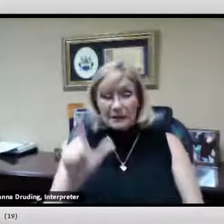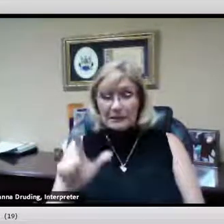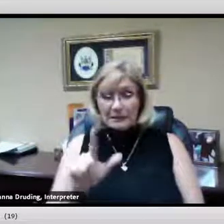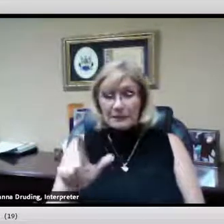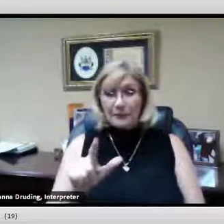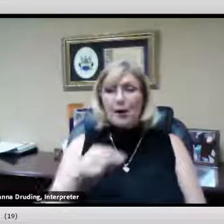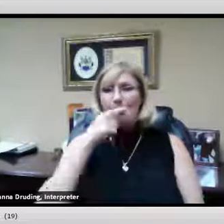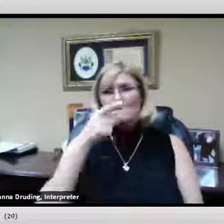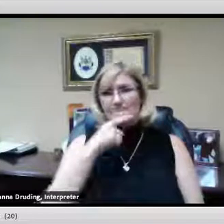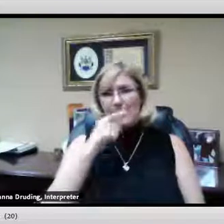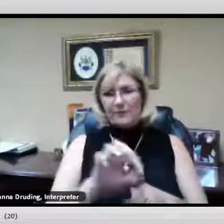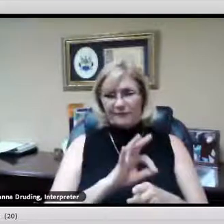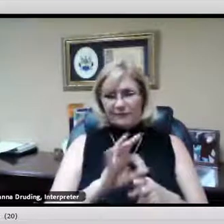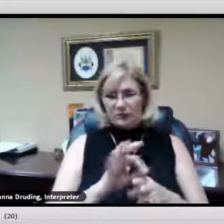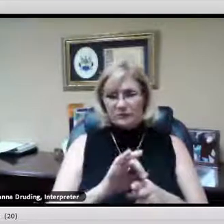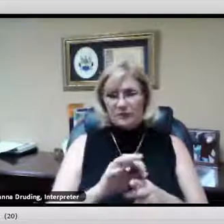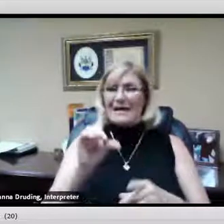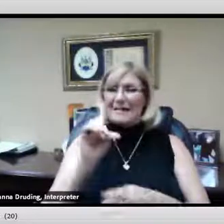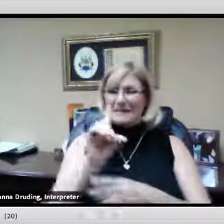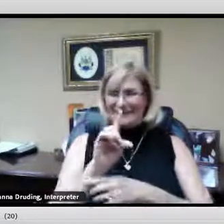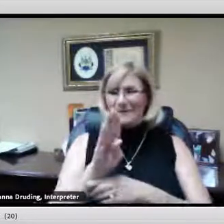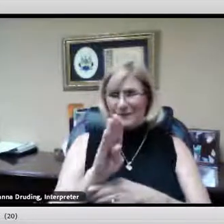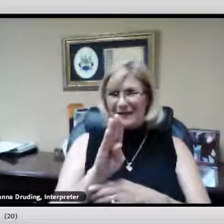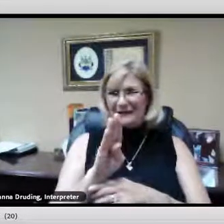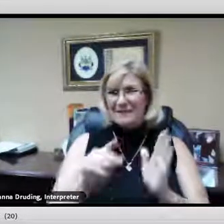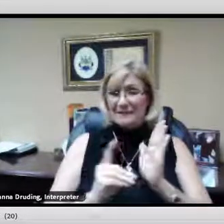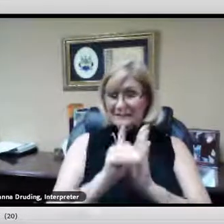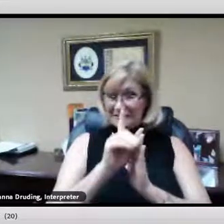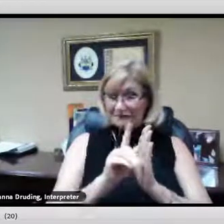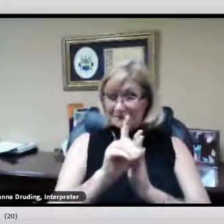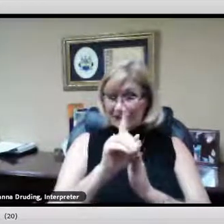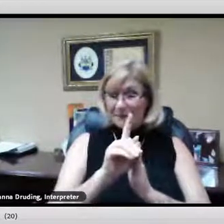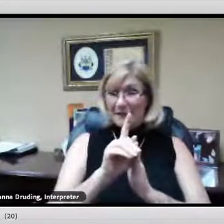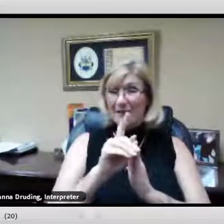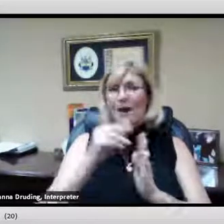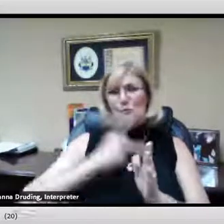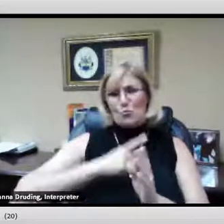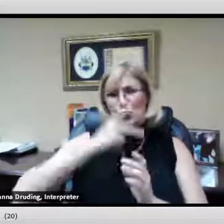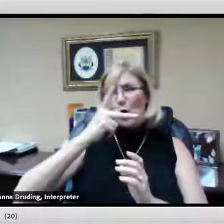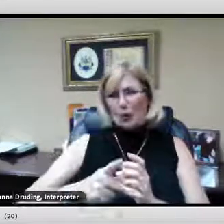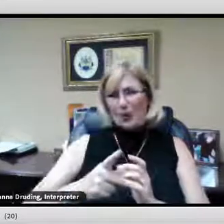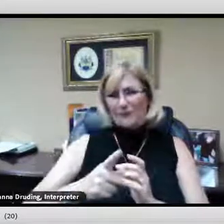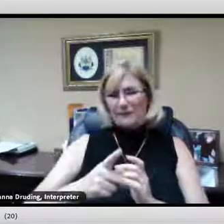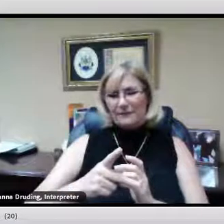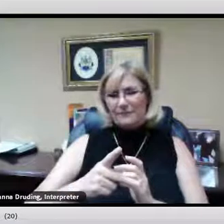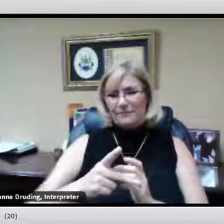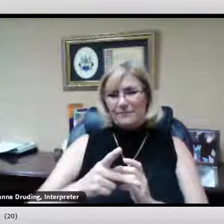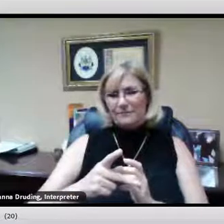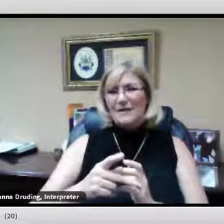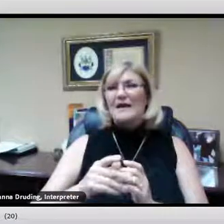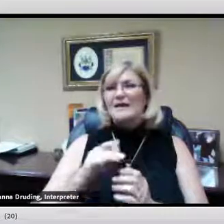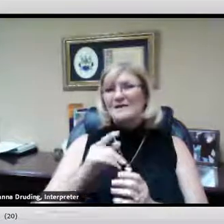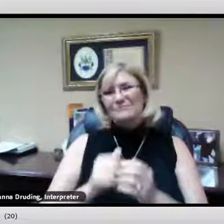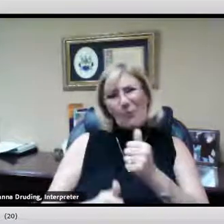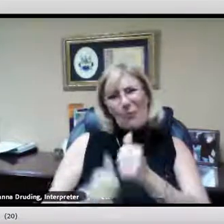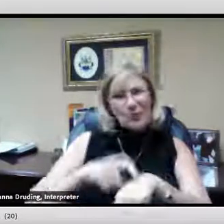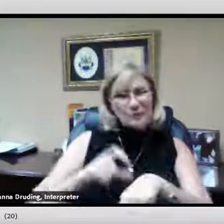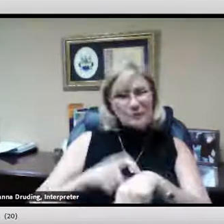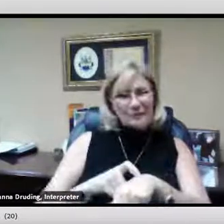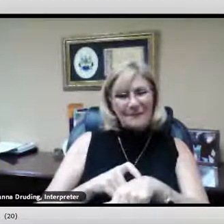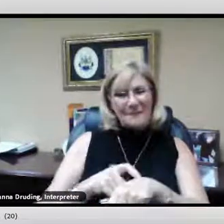involved in it too much. And then database development and programming. for the most part, it is the responsibility